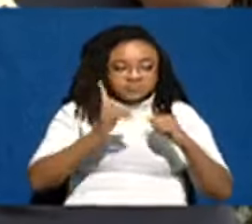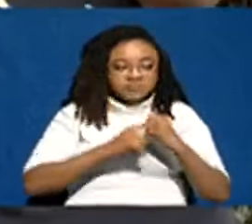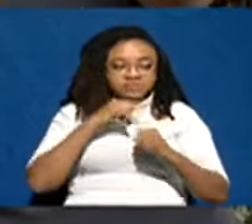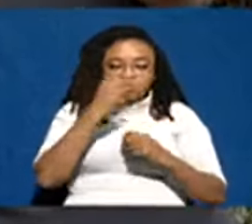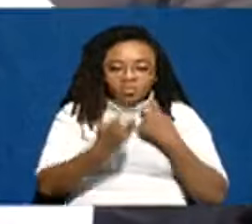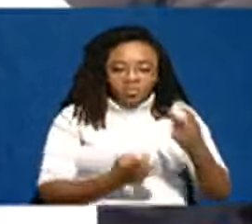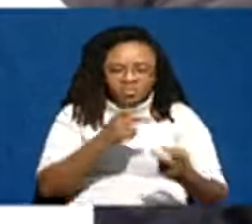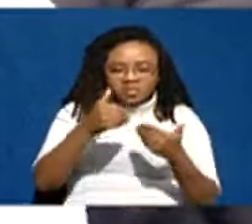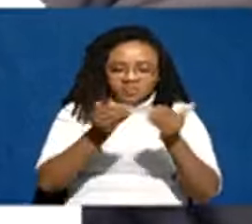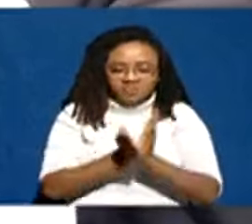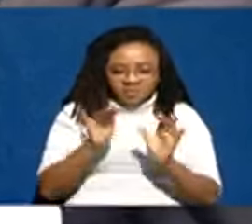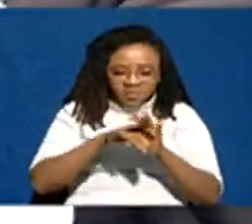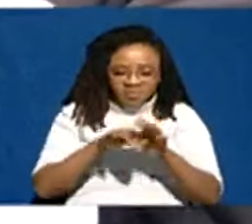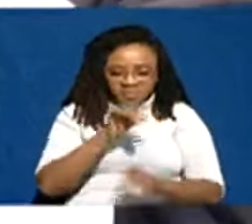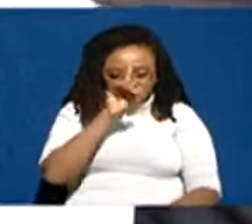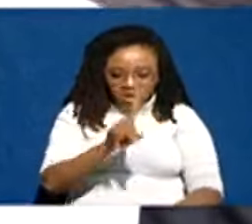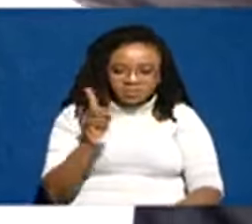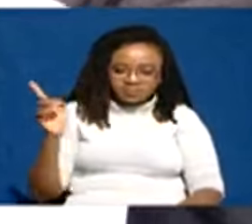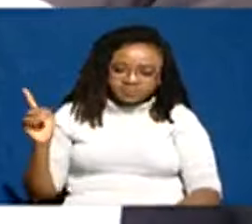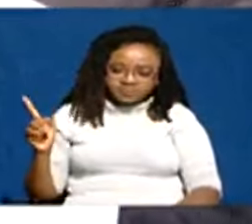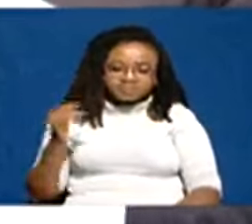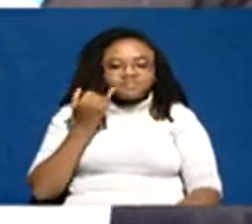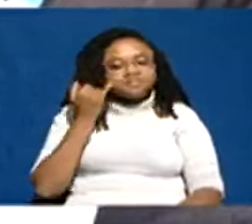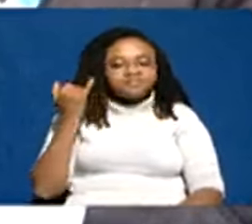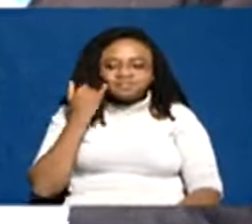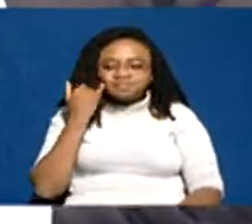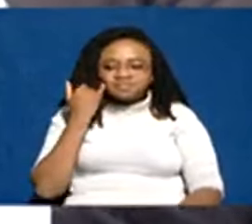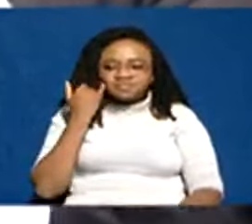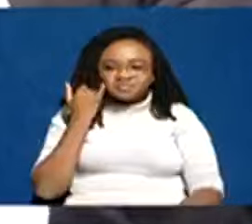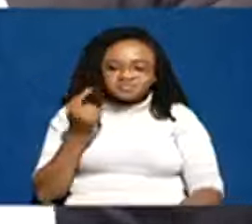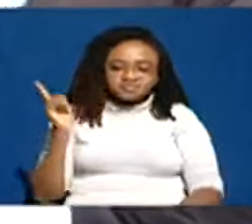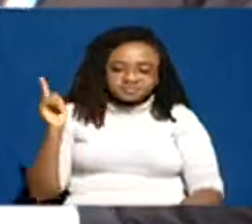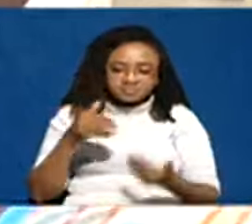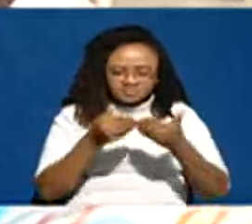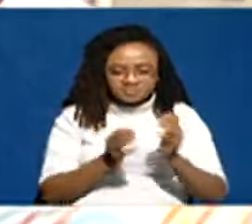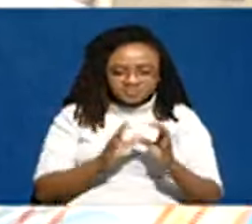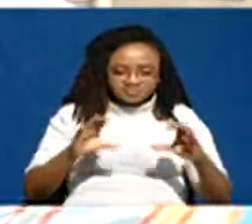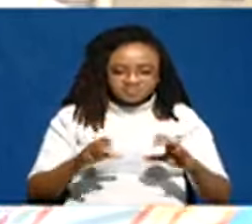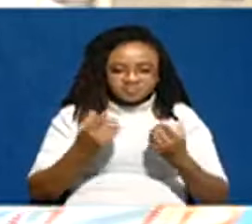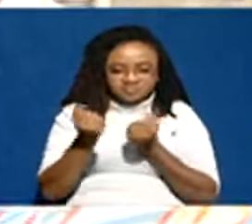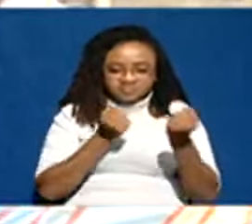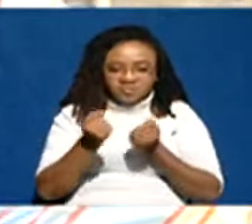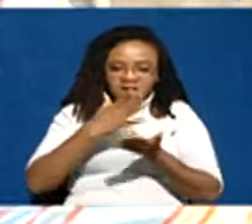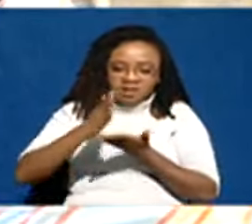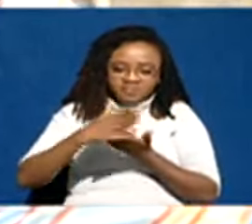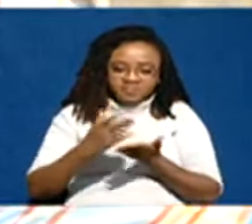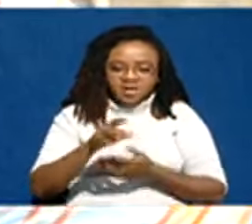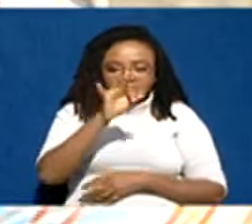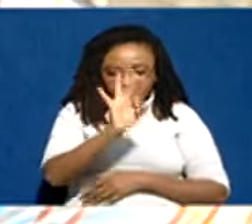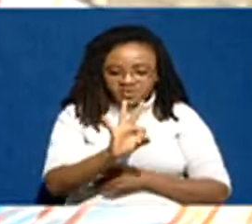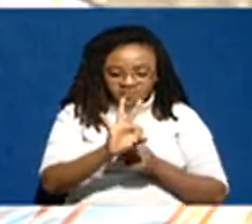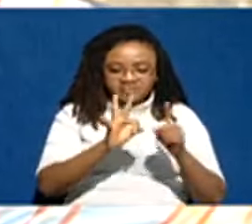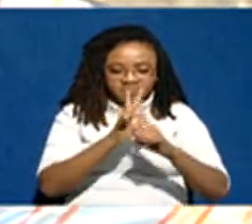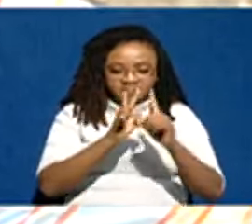crash are members of a family from Nakuru. The family was in a convoy of three hired vehicles, including